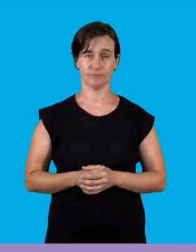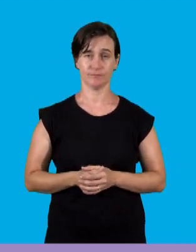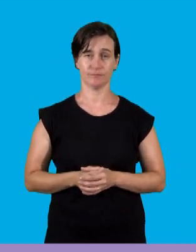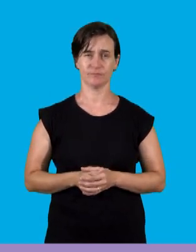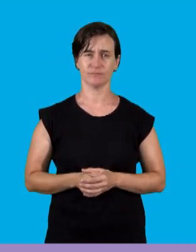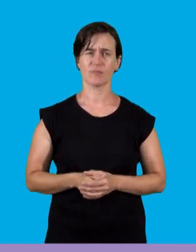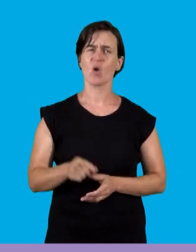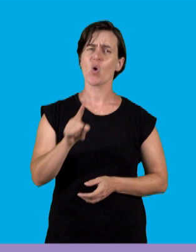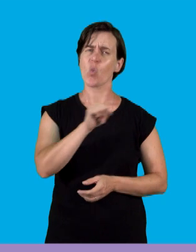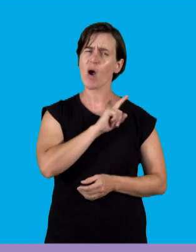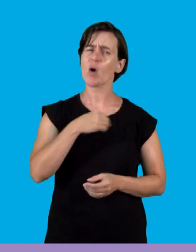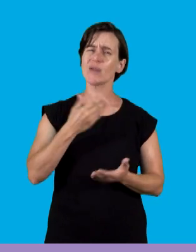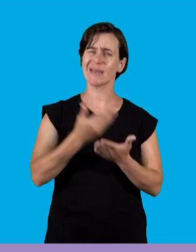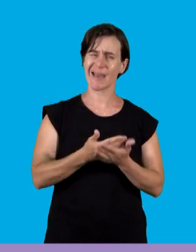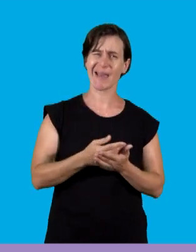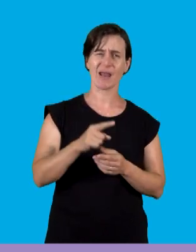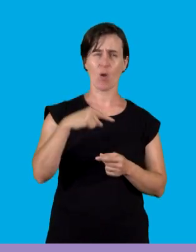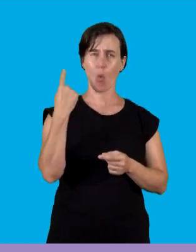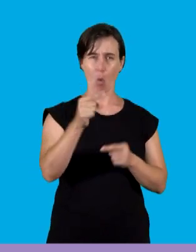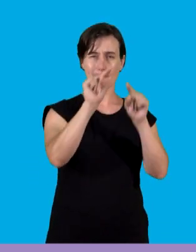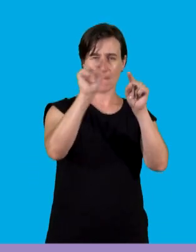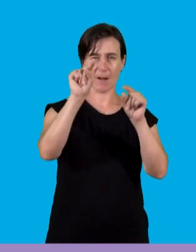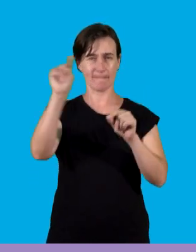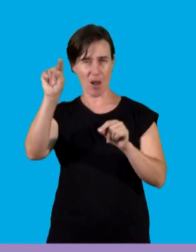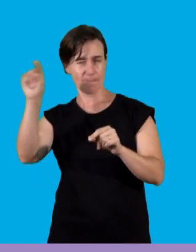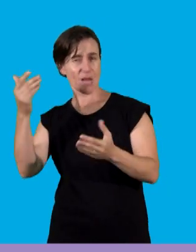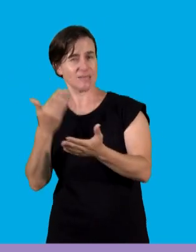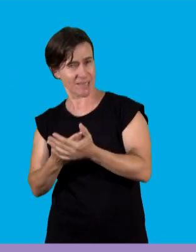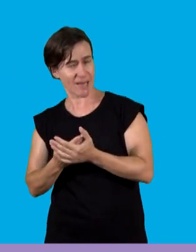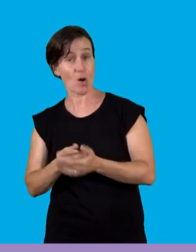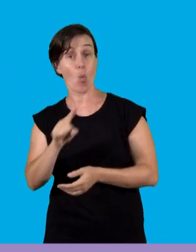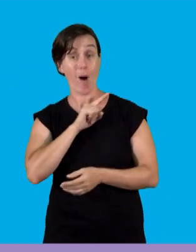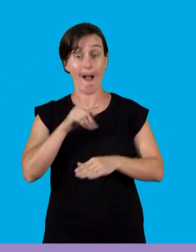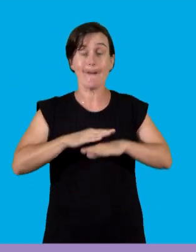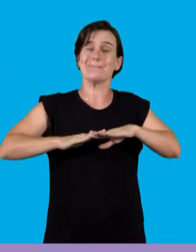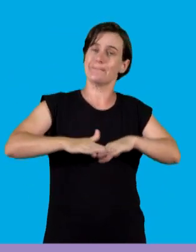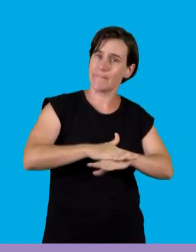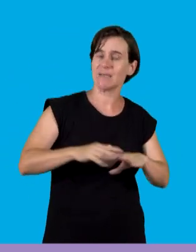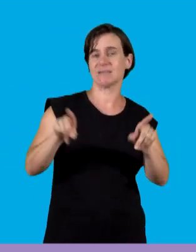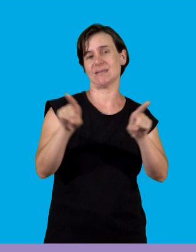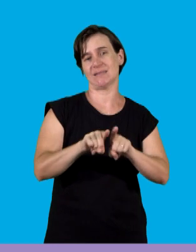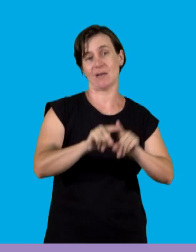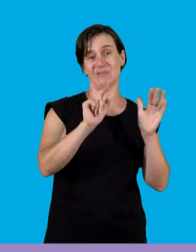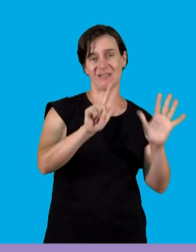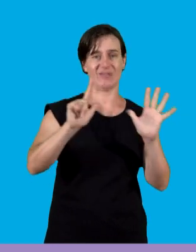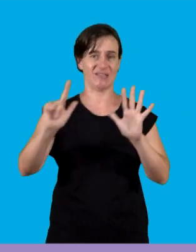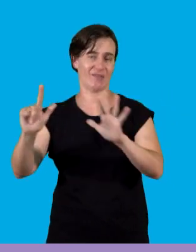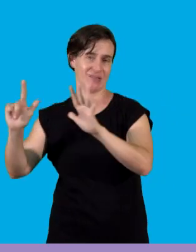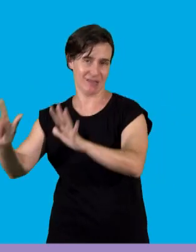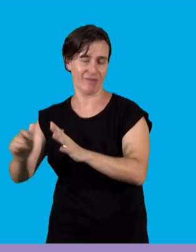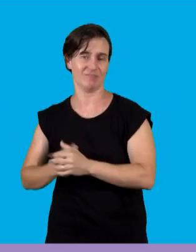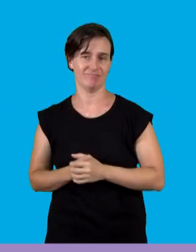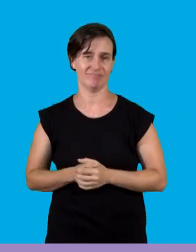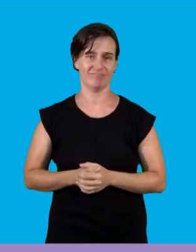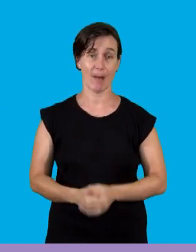minus 1. And why are we able to subtract all these exponents? It is because the base is the same. So